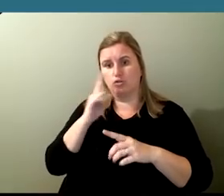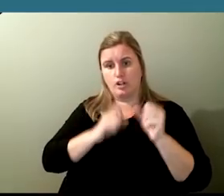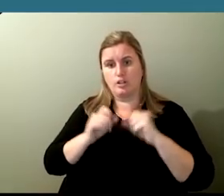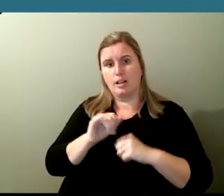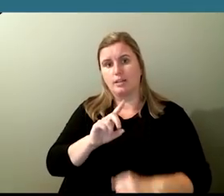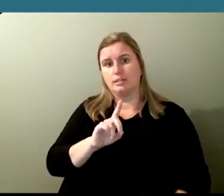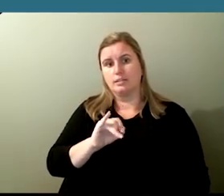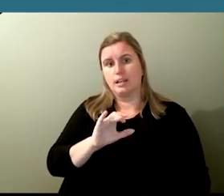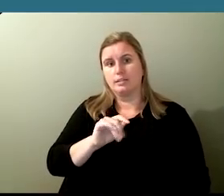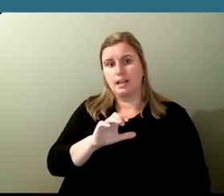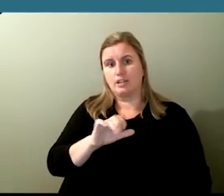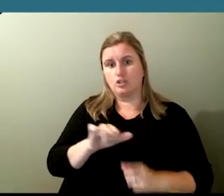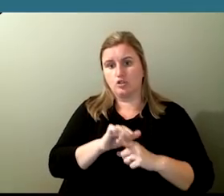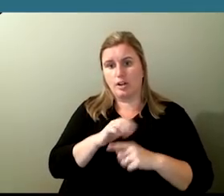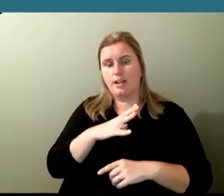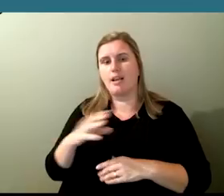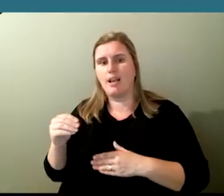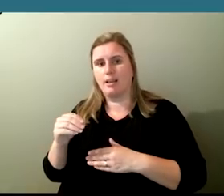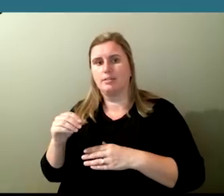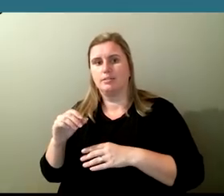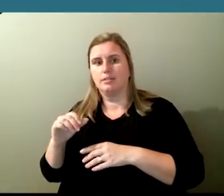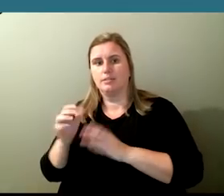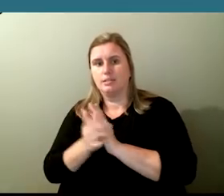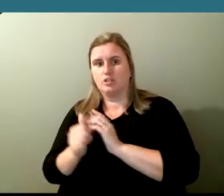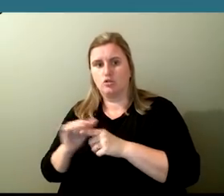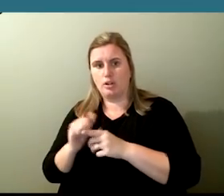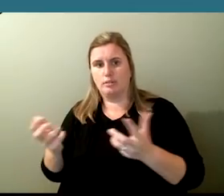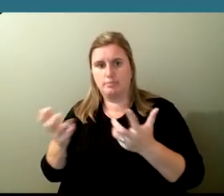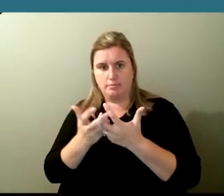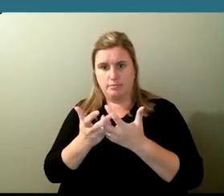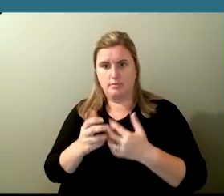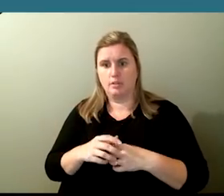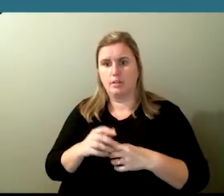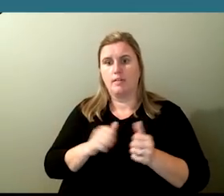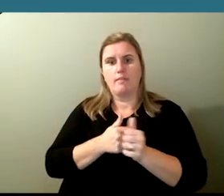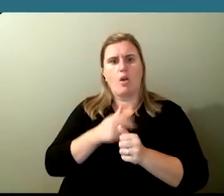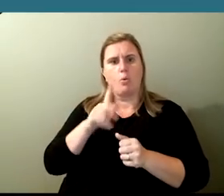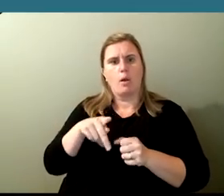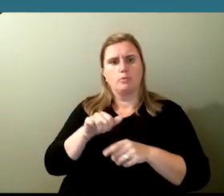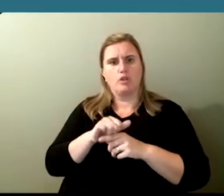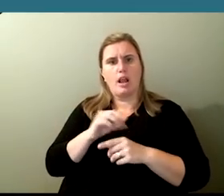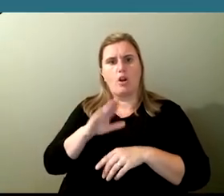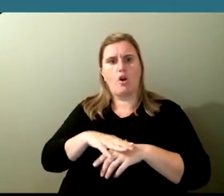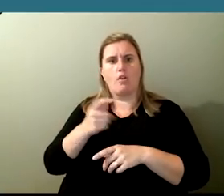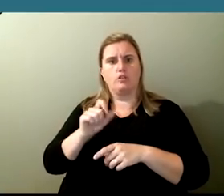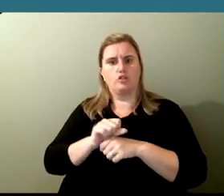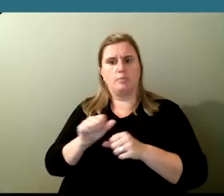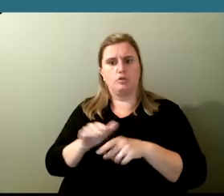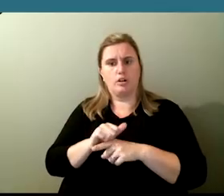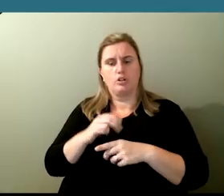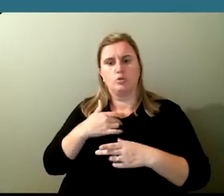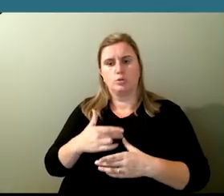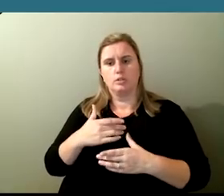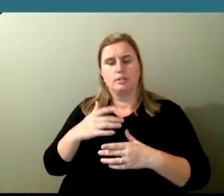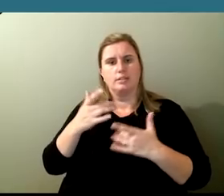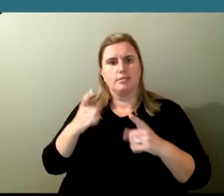training and skills training, you know, of course, with a component of follow-up training or on-the-job training. This is usually the case, or